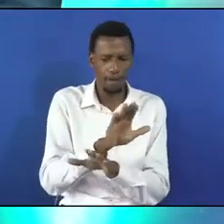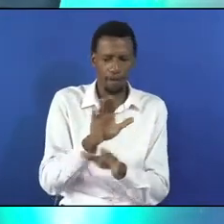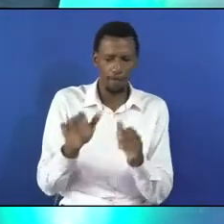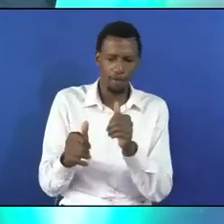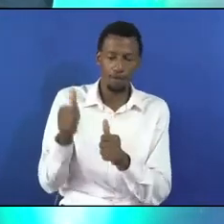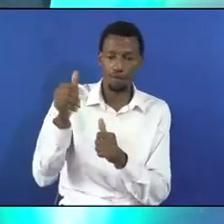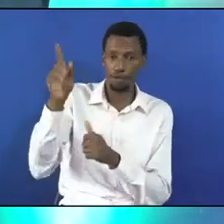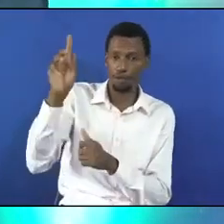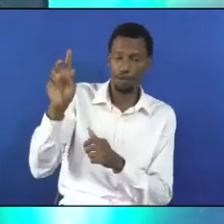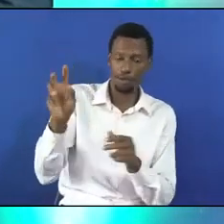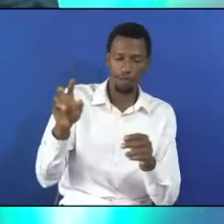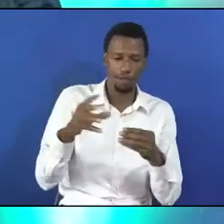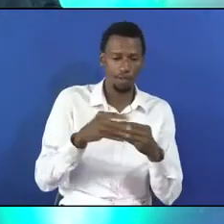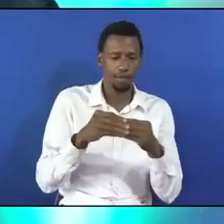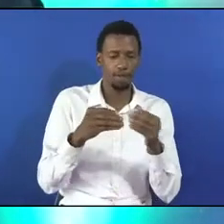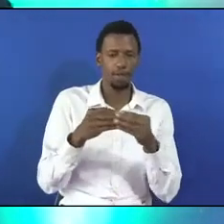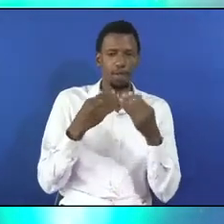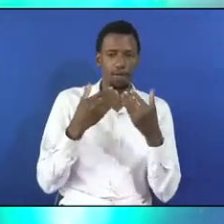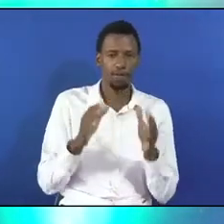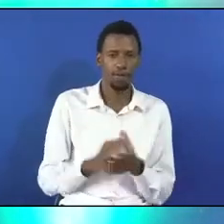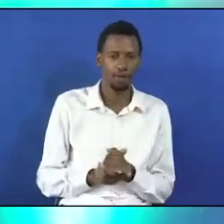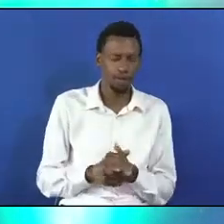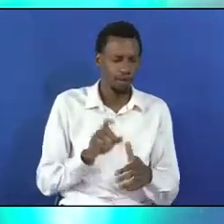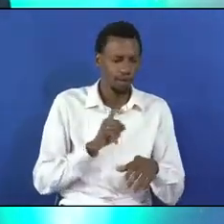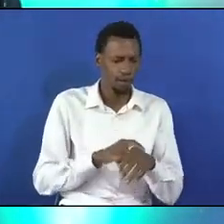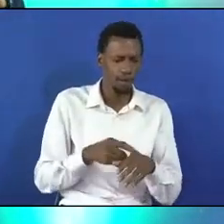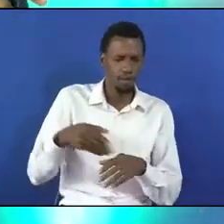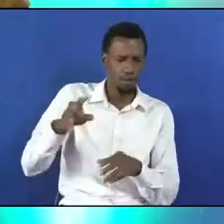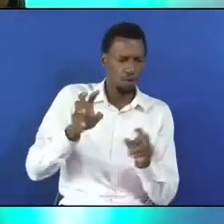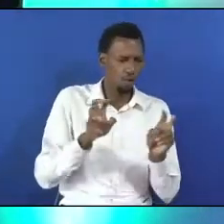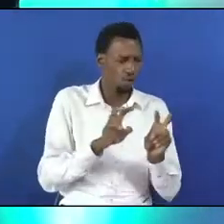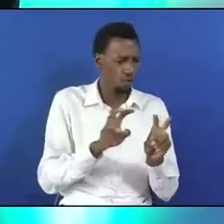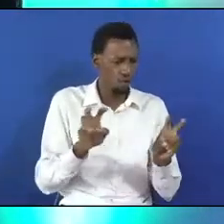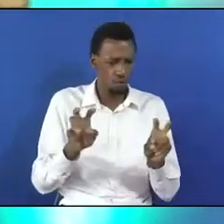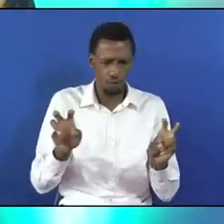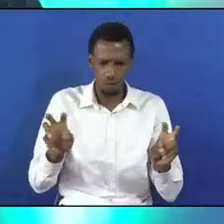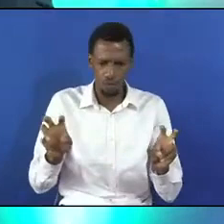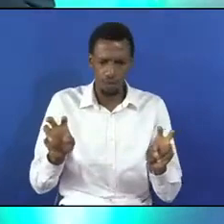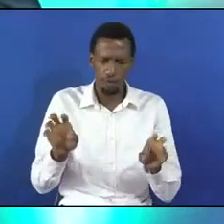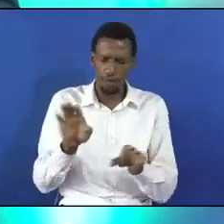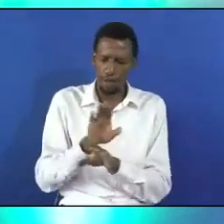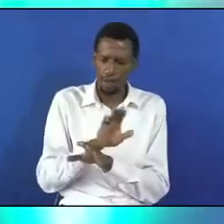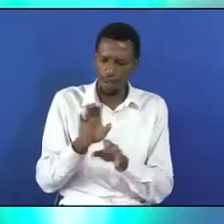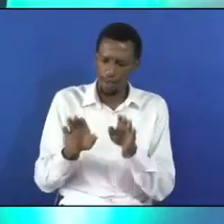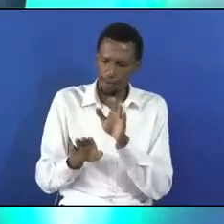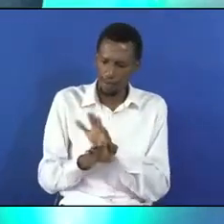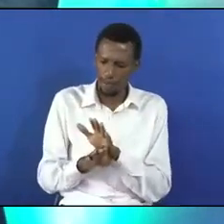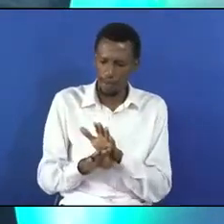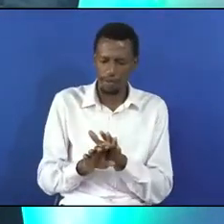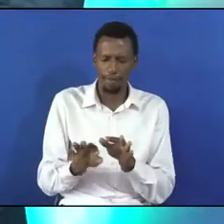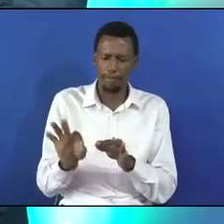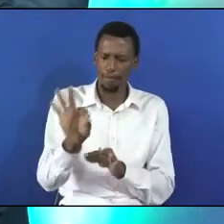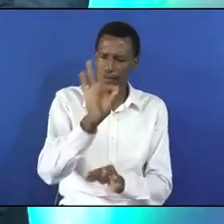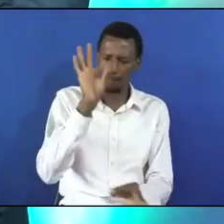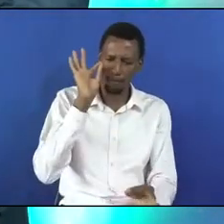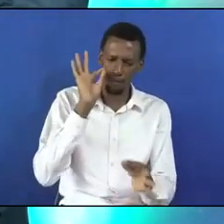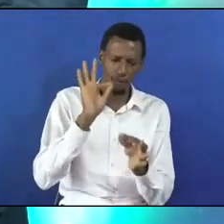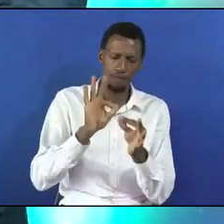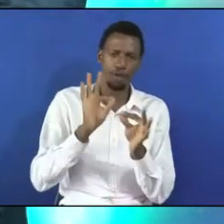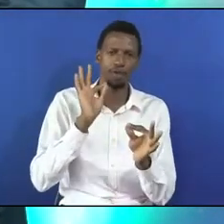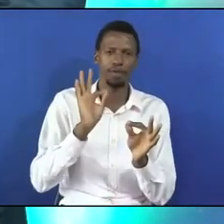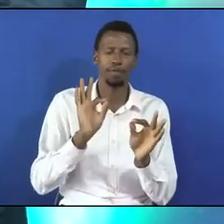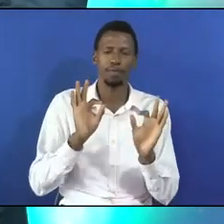And when he looked at what he had created, everything that he had created was perfect.